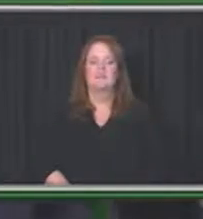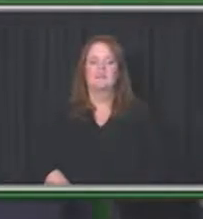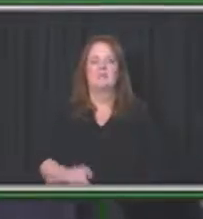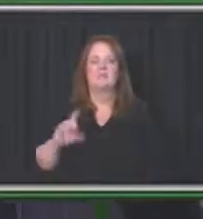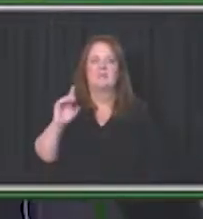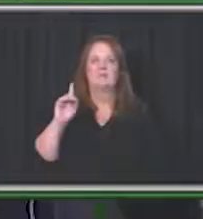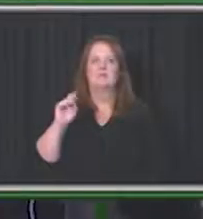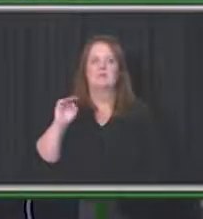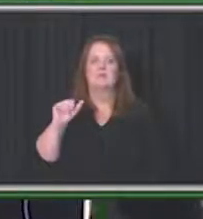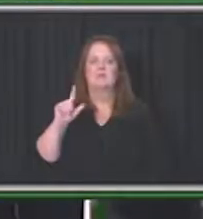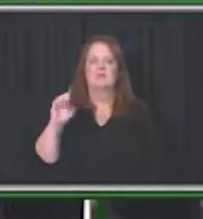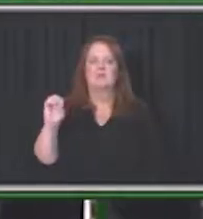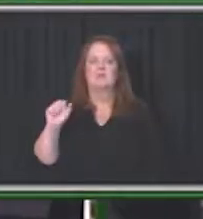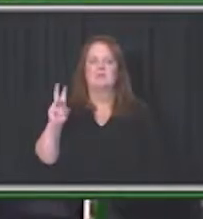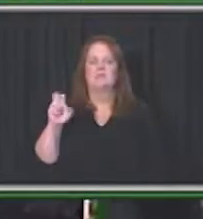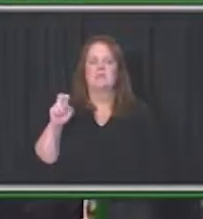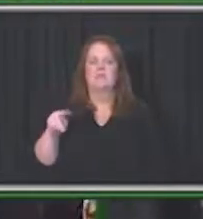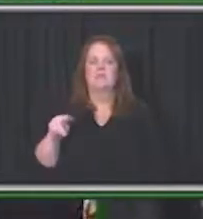Donnell Swain.